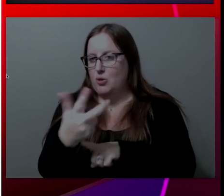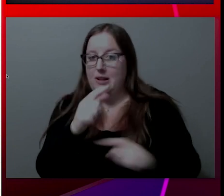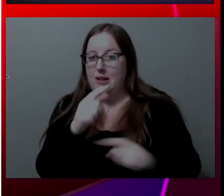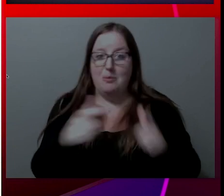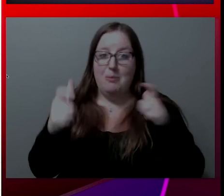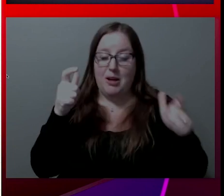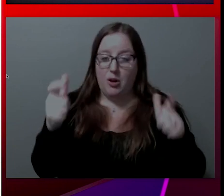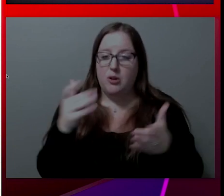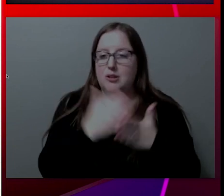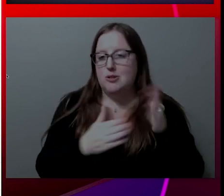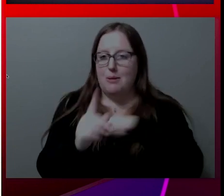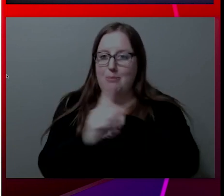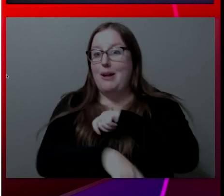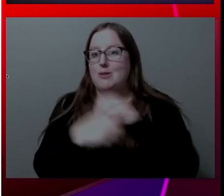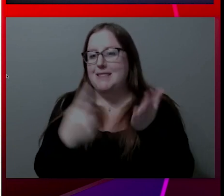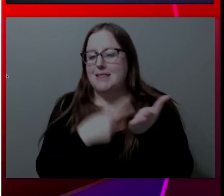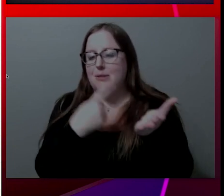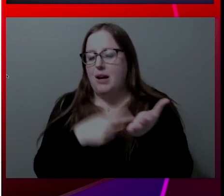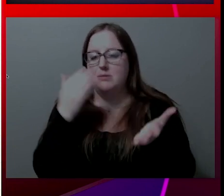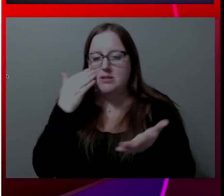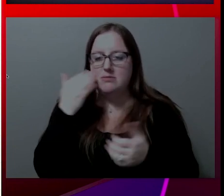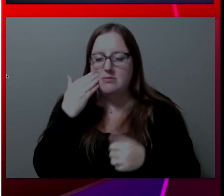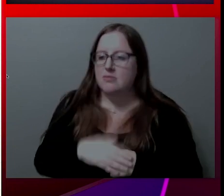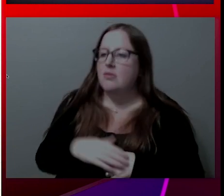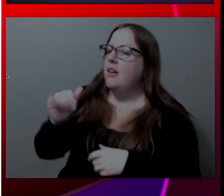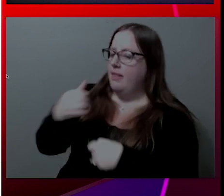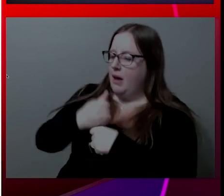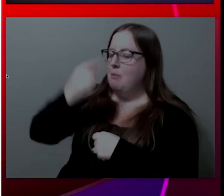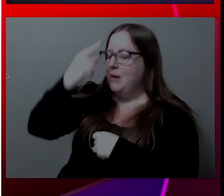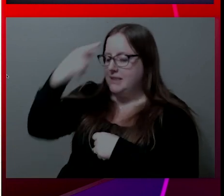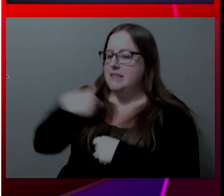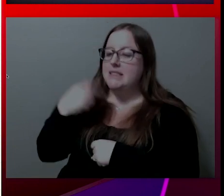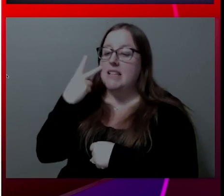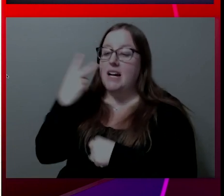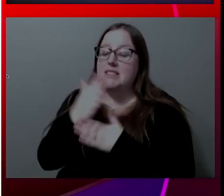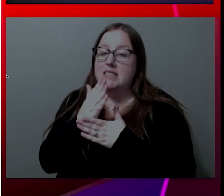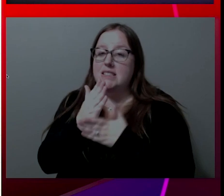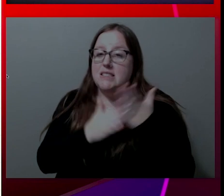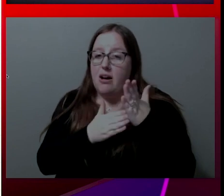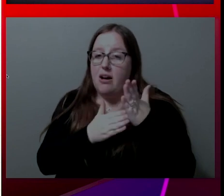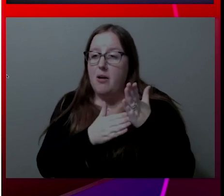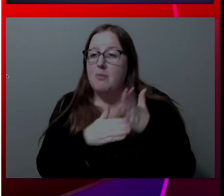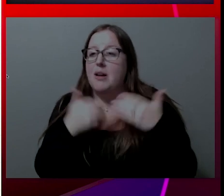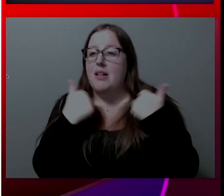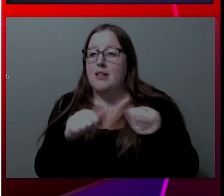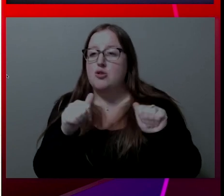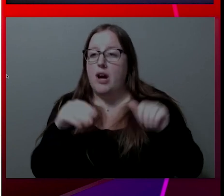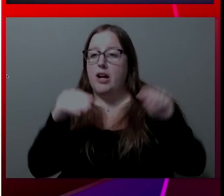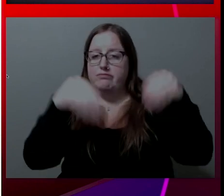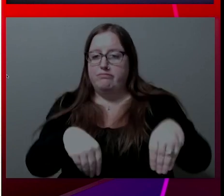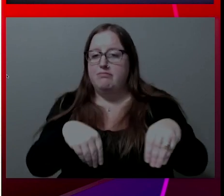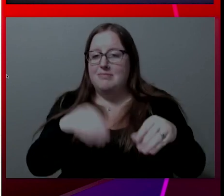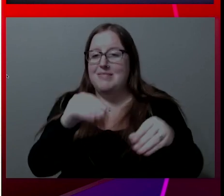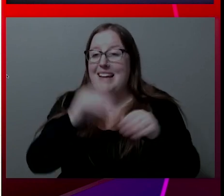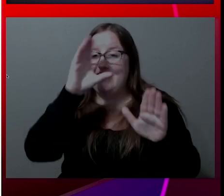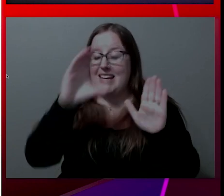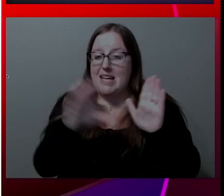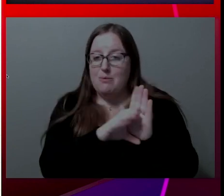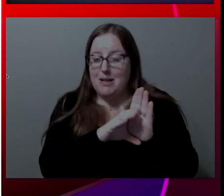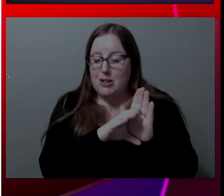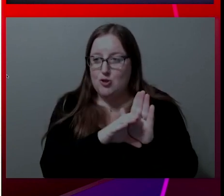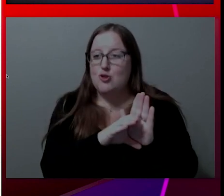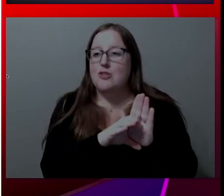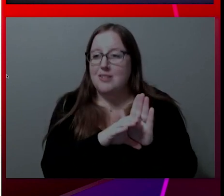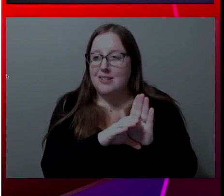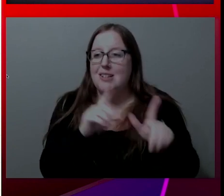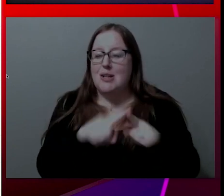some penalties sometimes. Yeah, that makes total sense. I've seen some folks that they try to put the model itself inside the image, but then they're